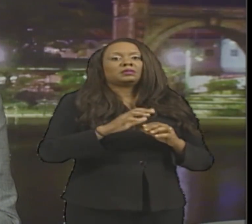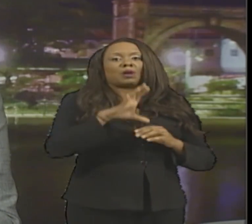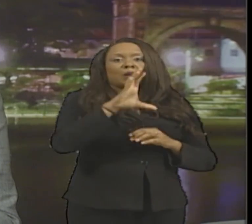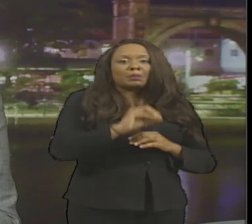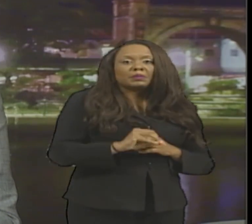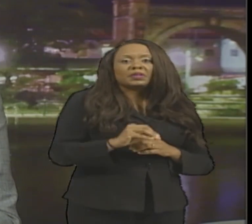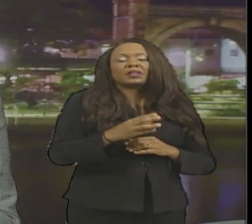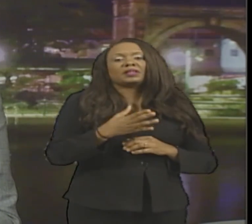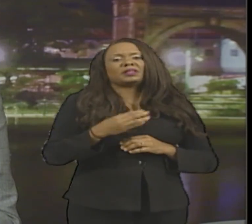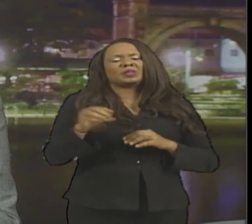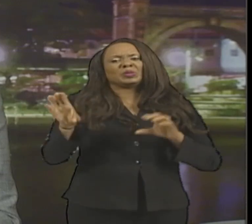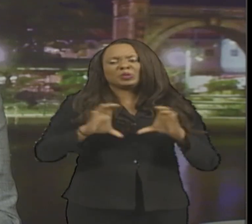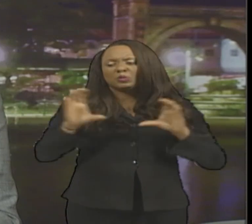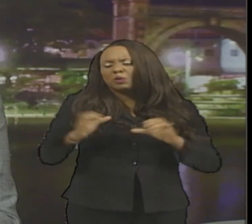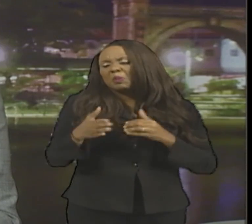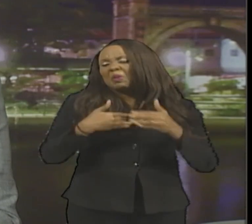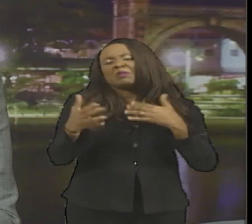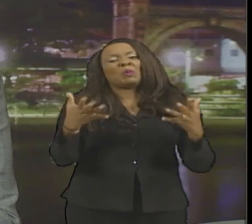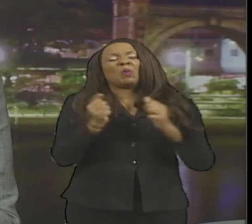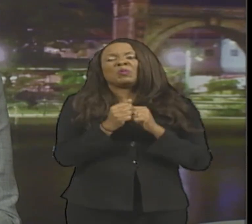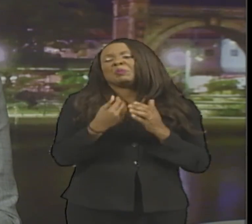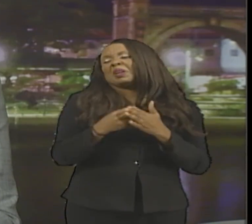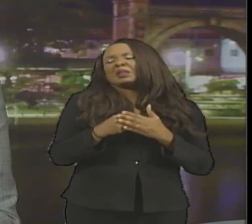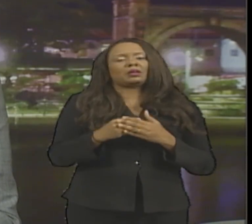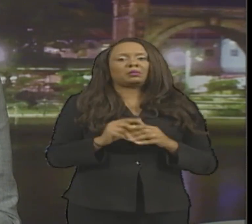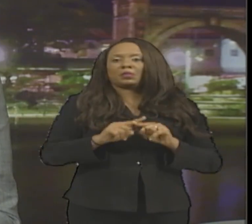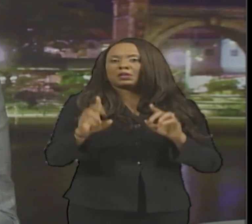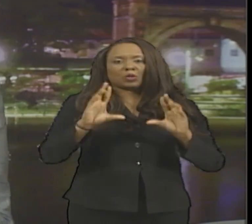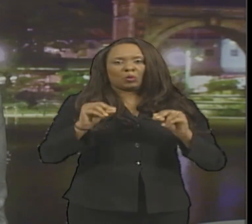for years will no longer exist.